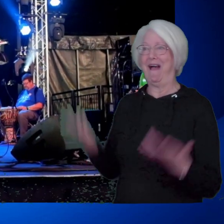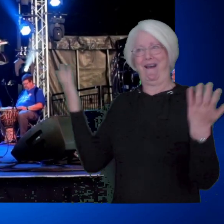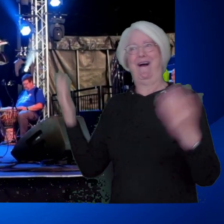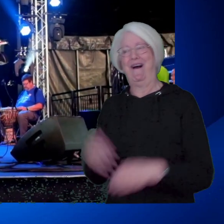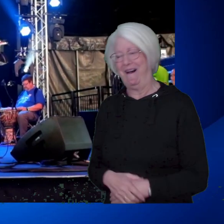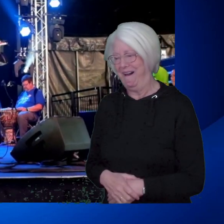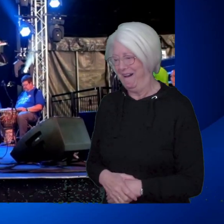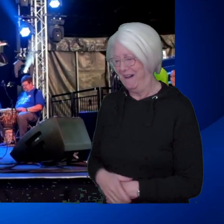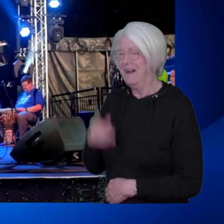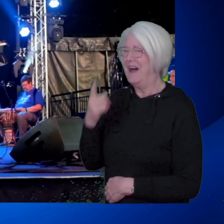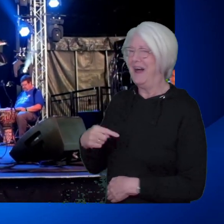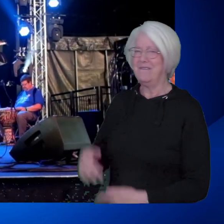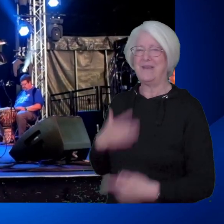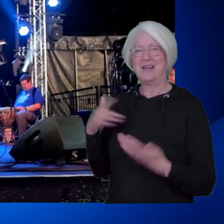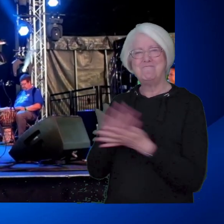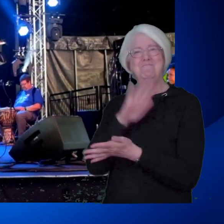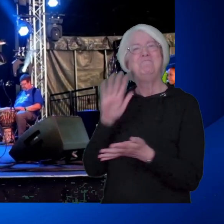This made me so happy.